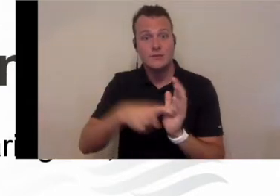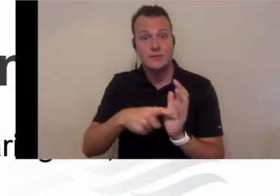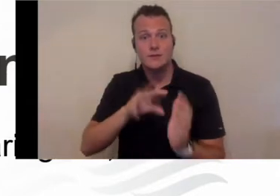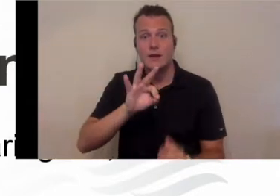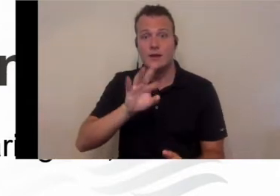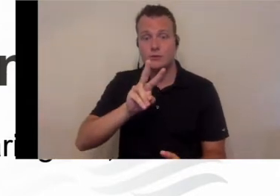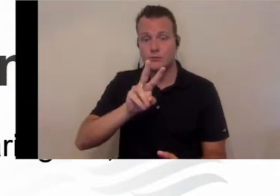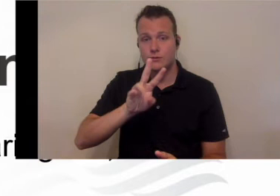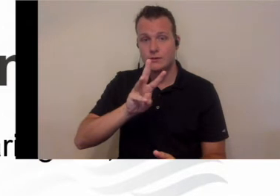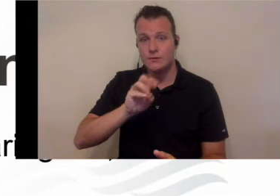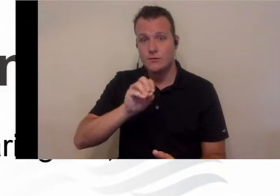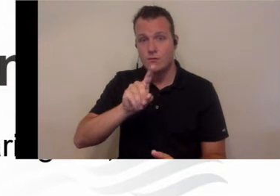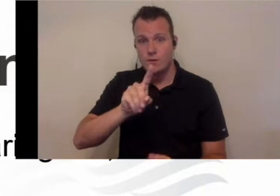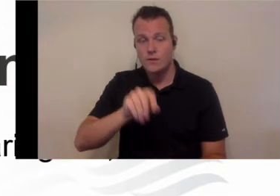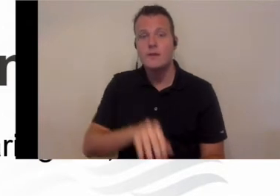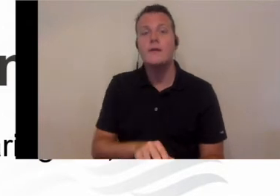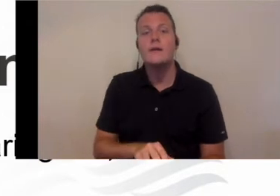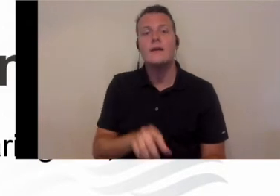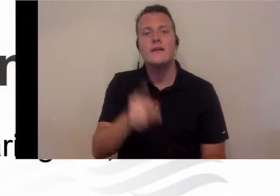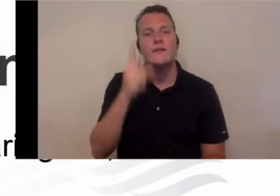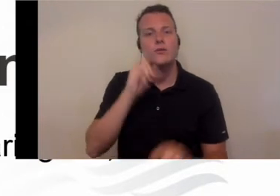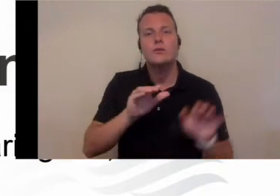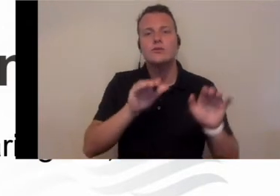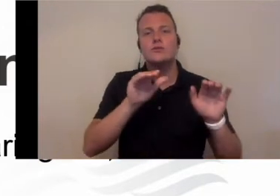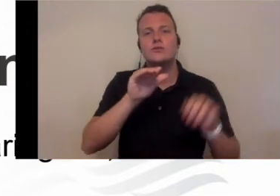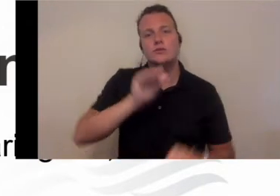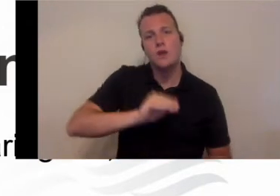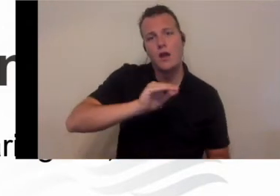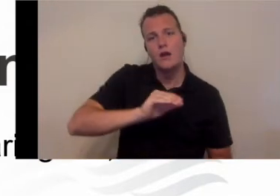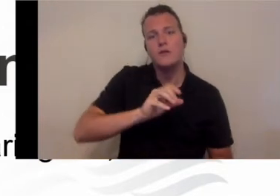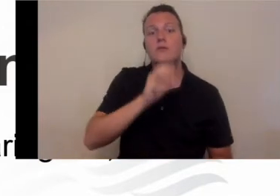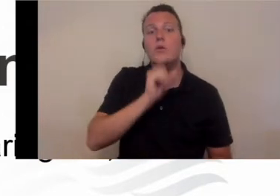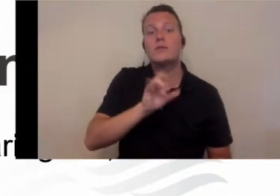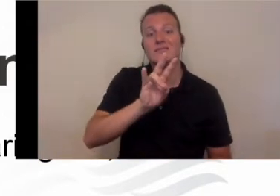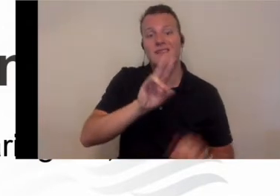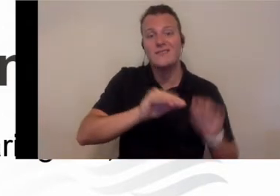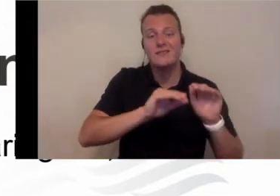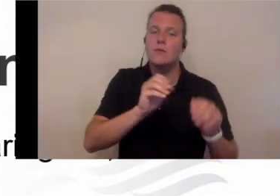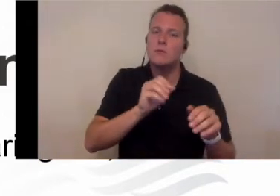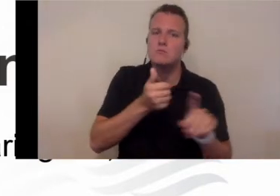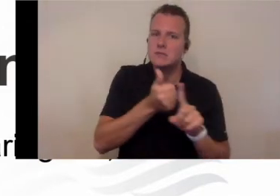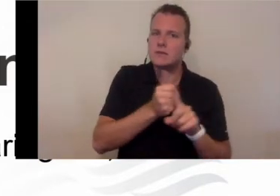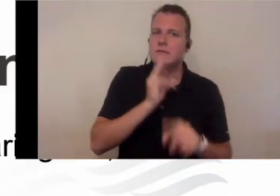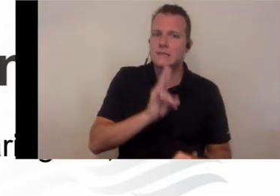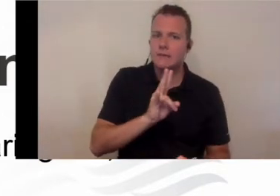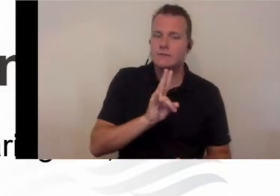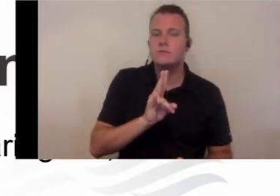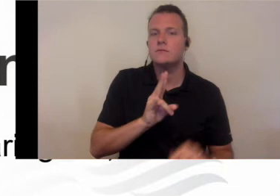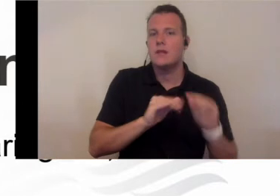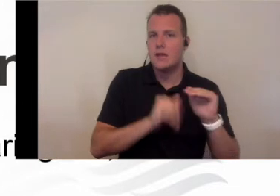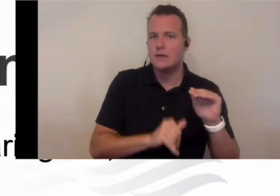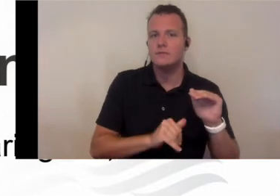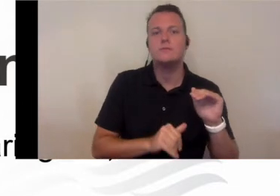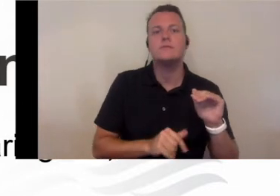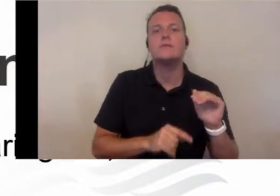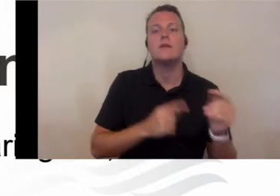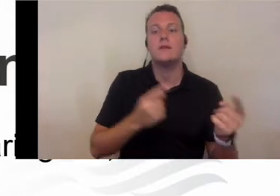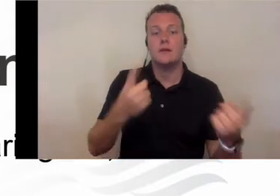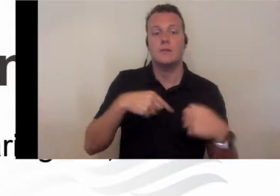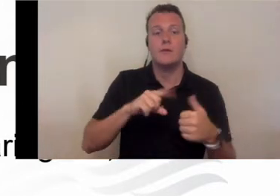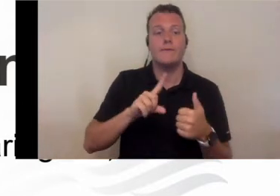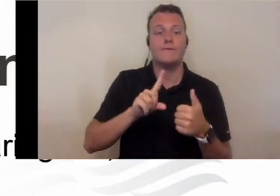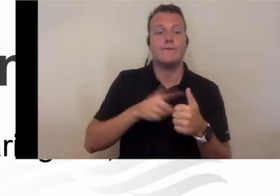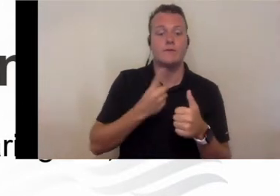92601, it's for a child under 7 or is 7 who is coming in for their initial stimulation of their